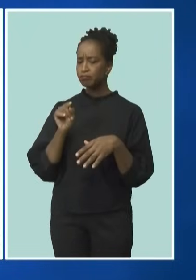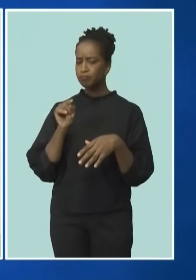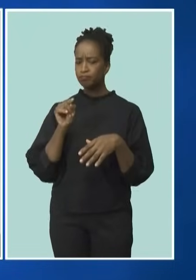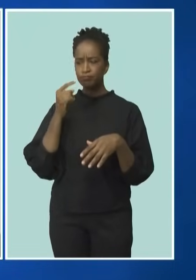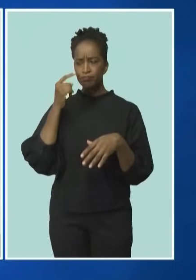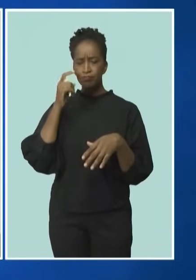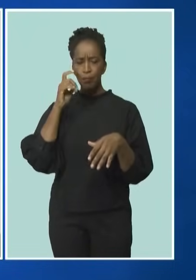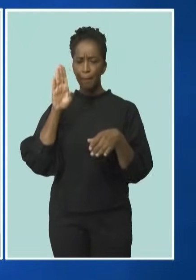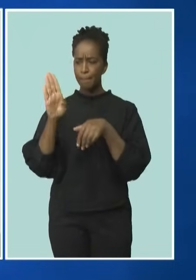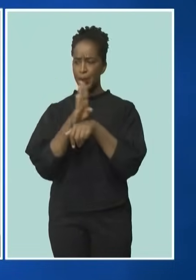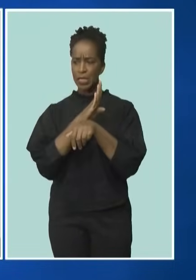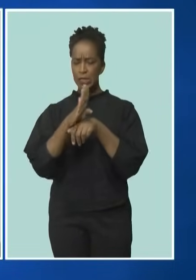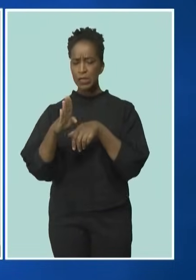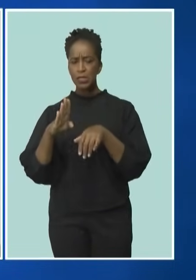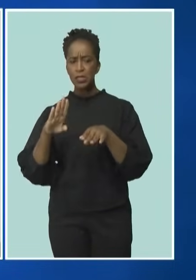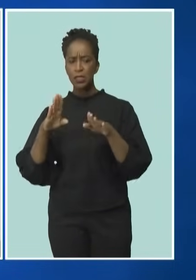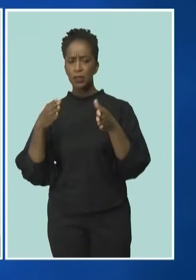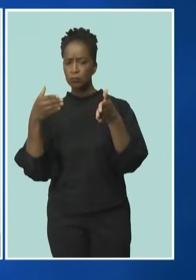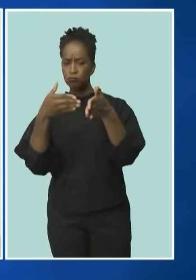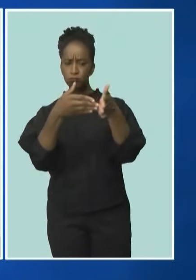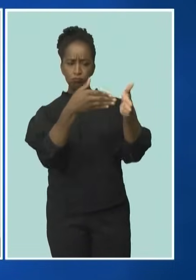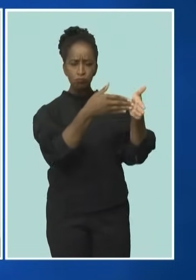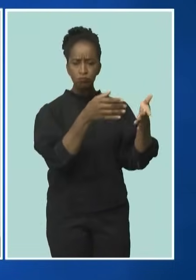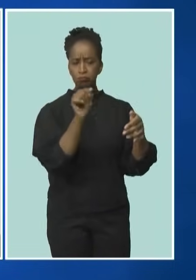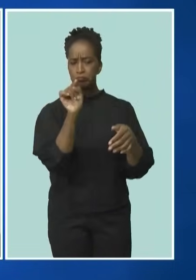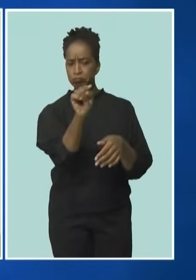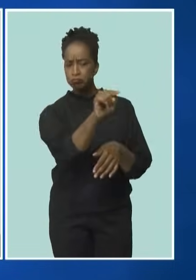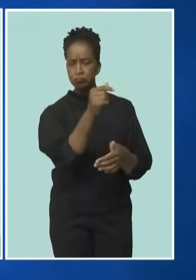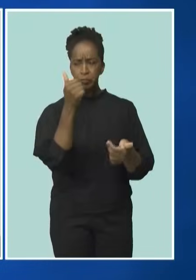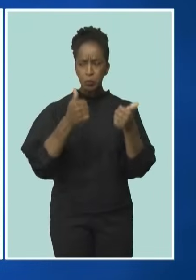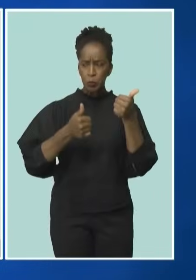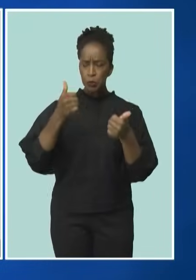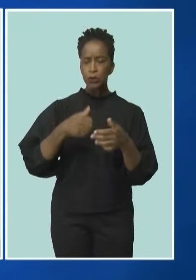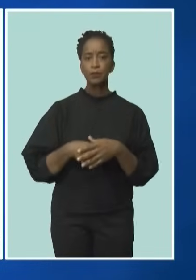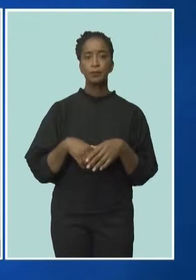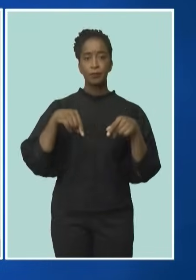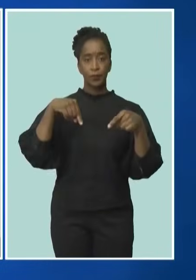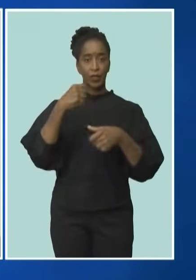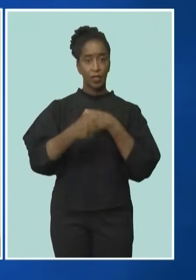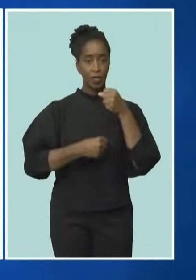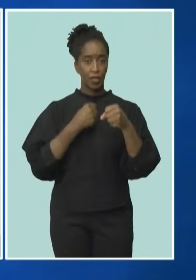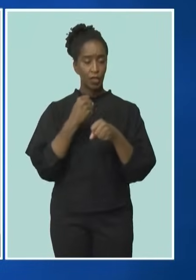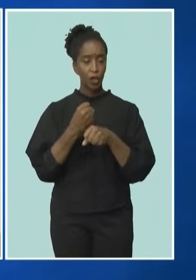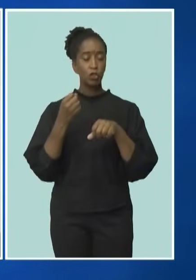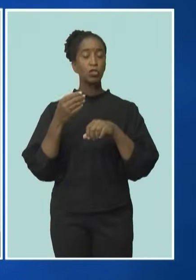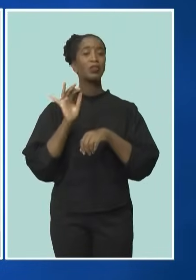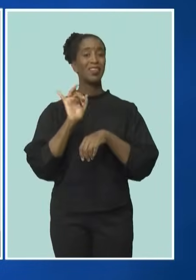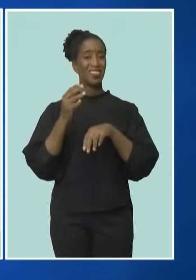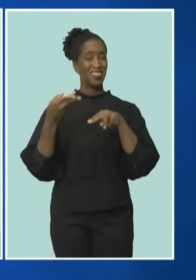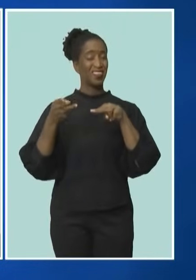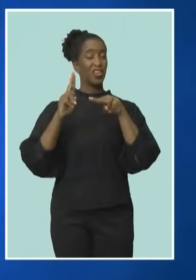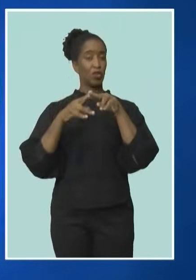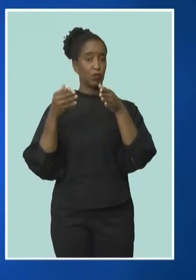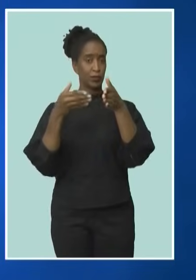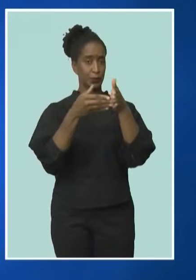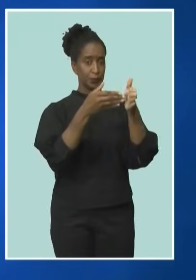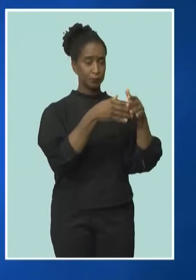affected? Well, so far for this year, the increase, you have the financial,